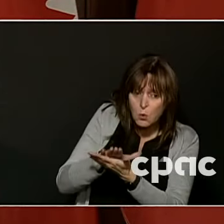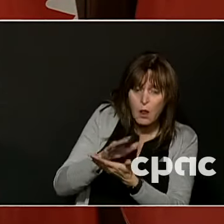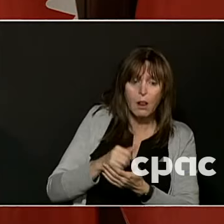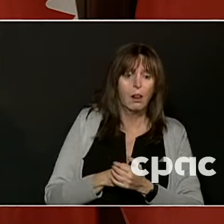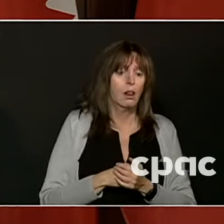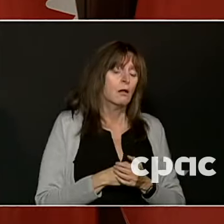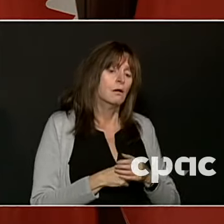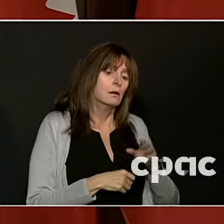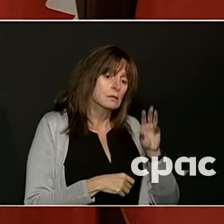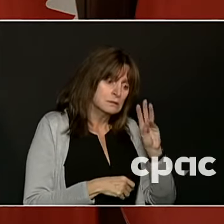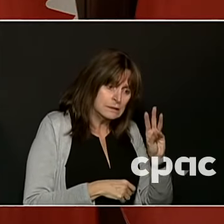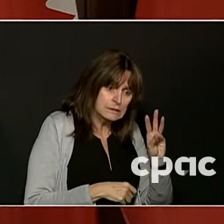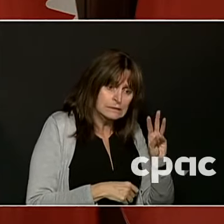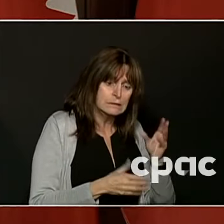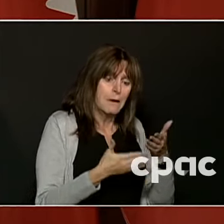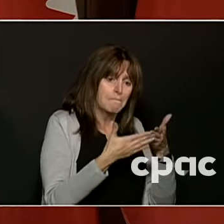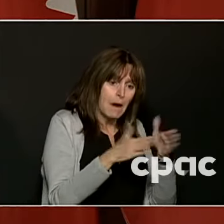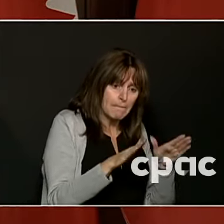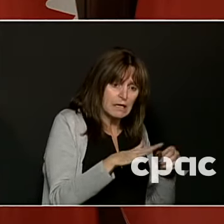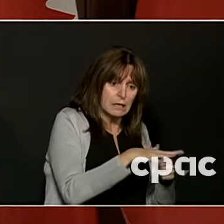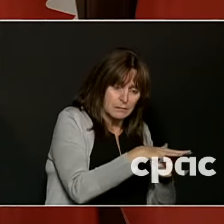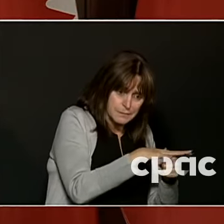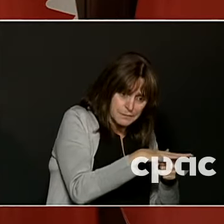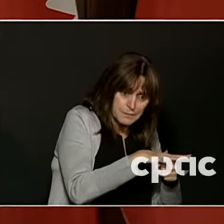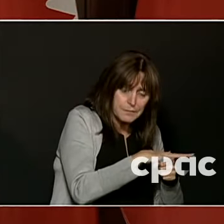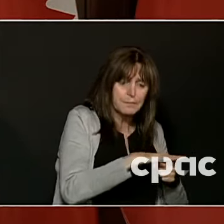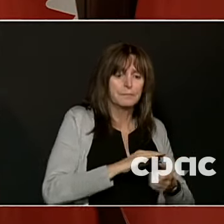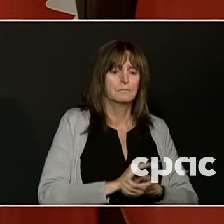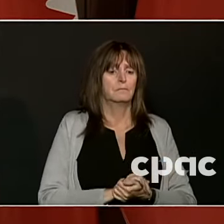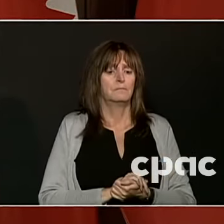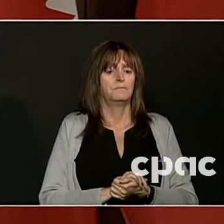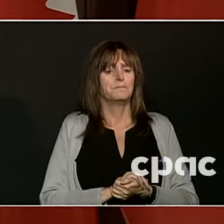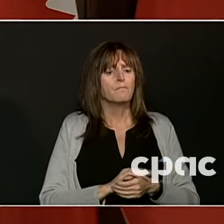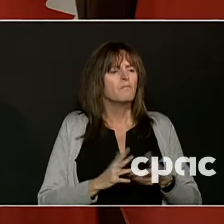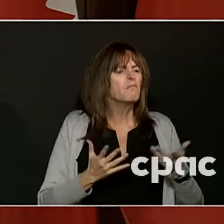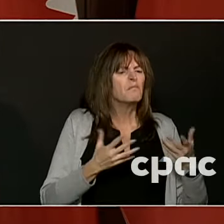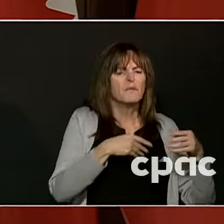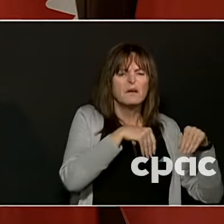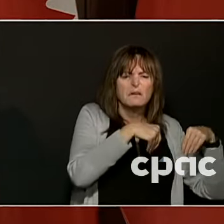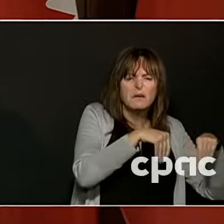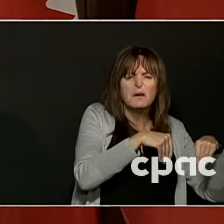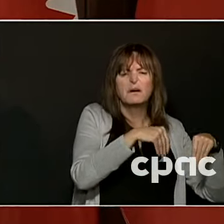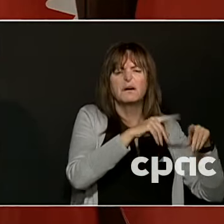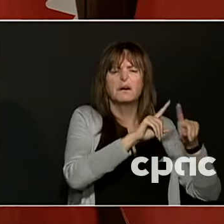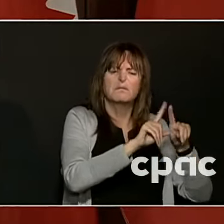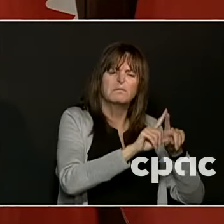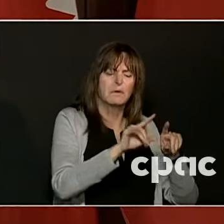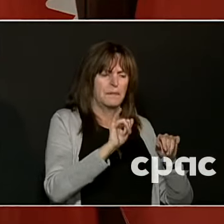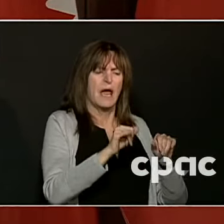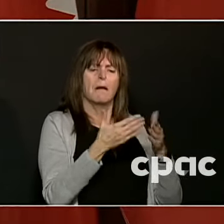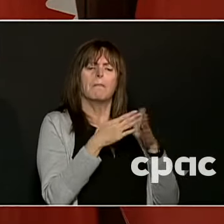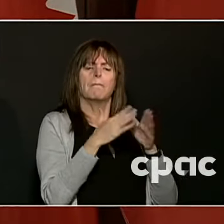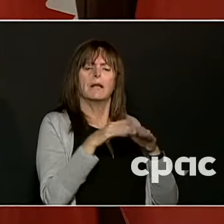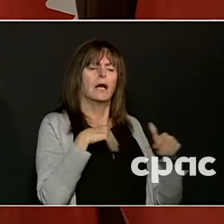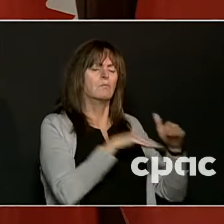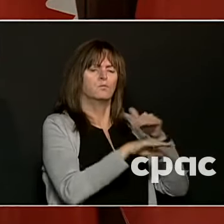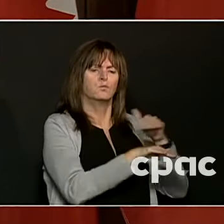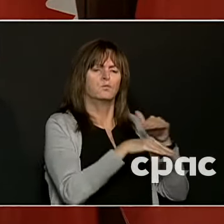public-facing sector, including retail and other settings where the public would attend, and 5 in